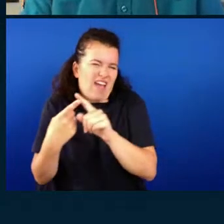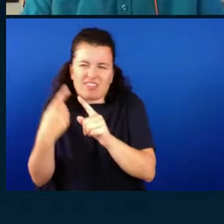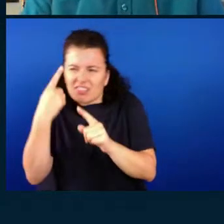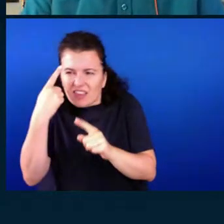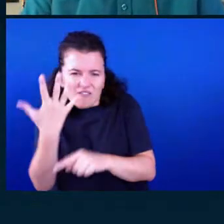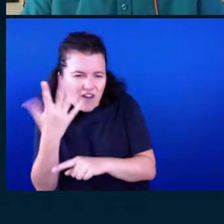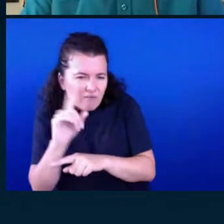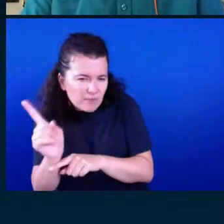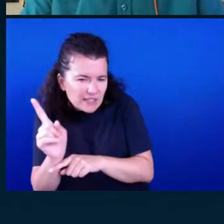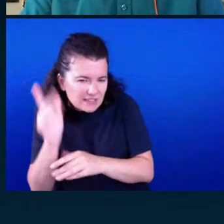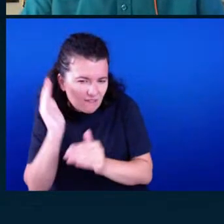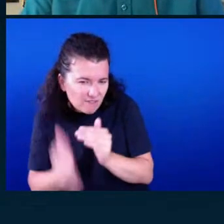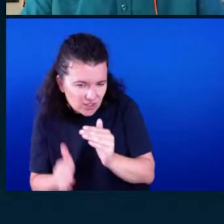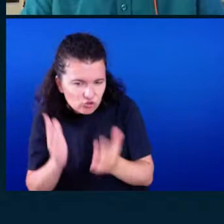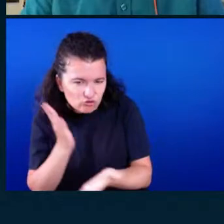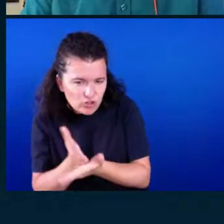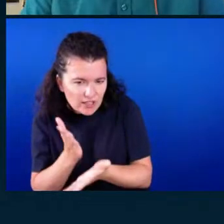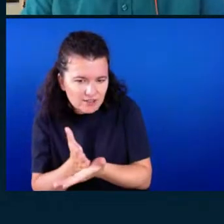right?